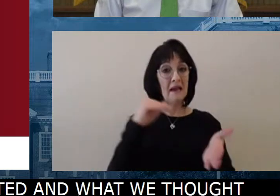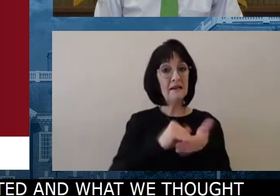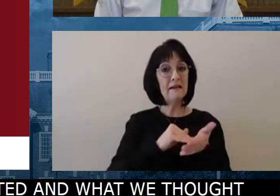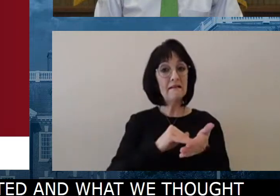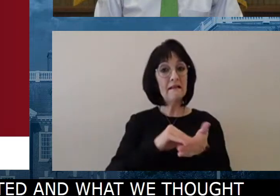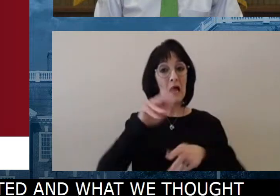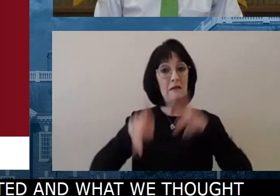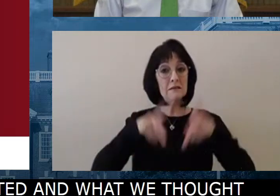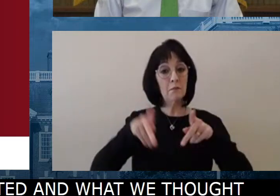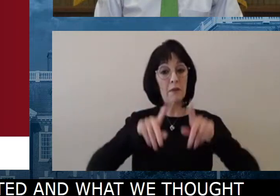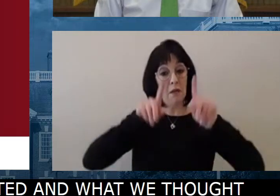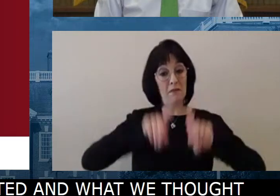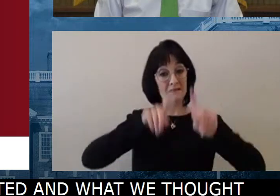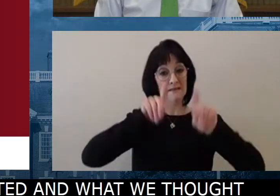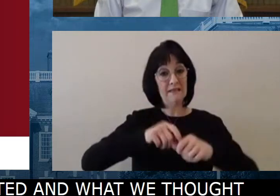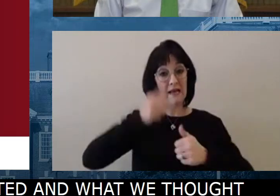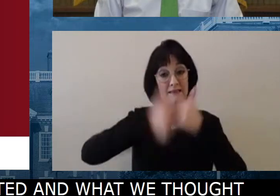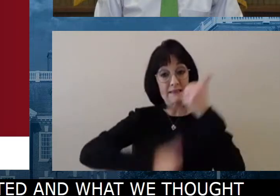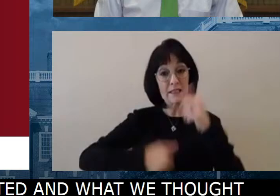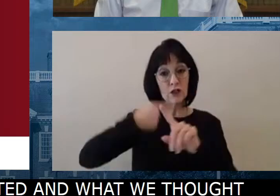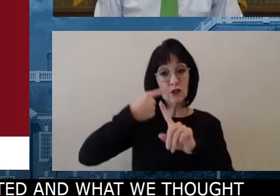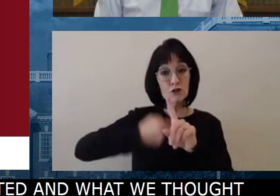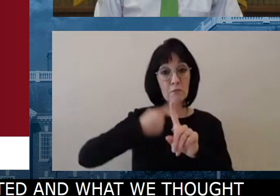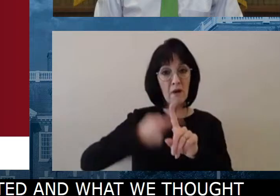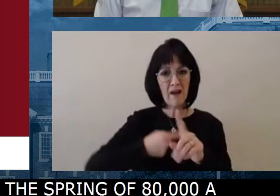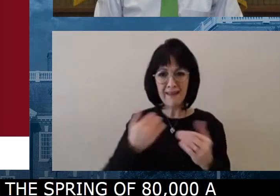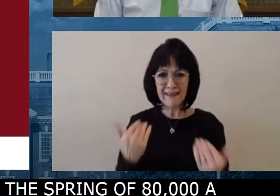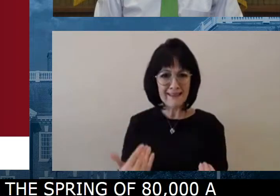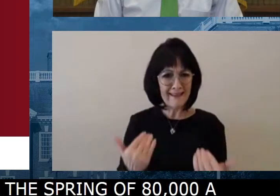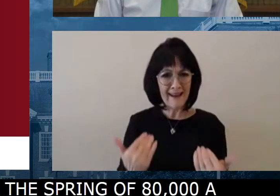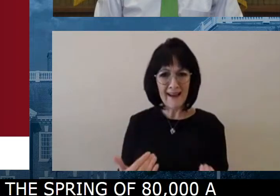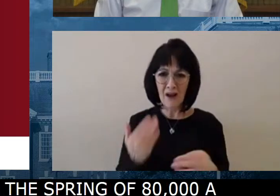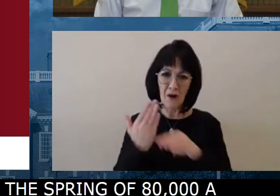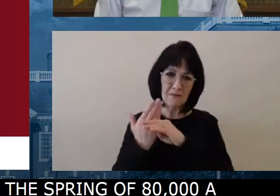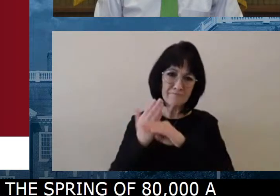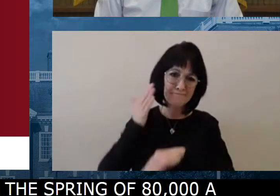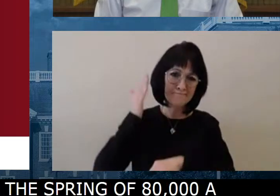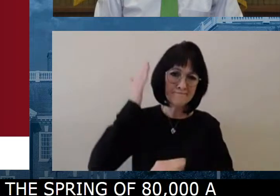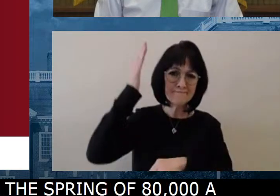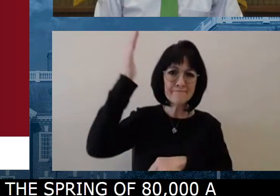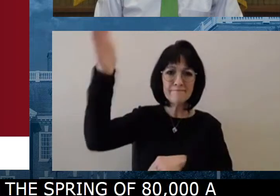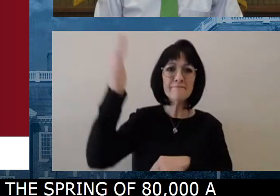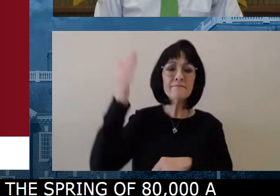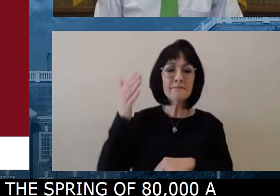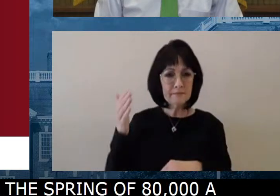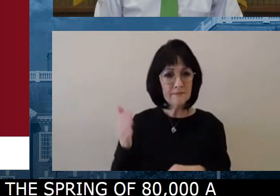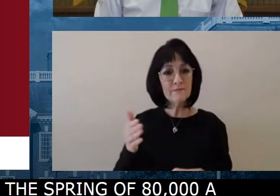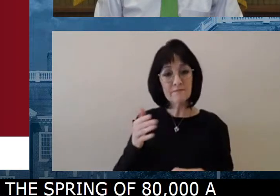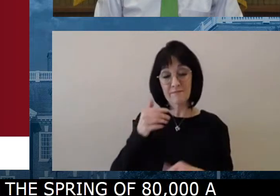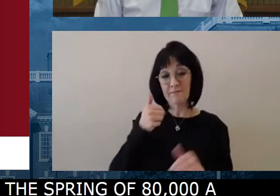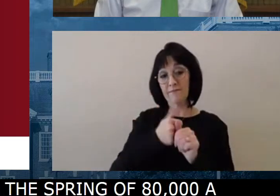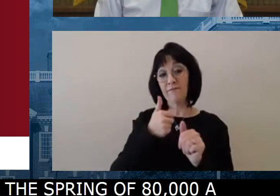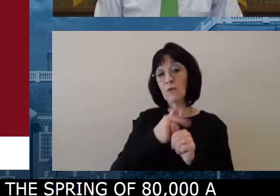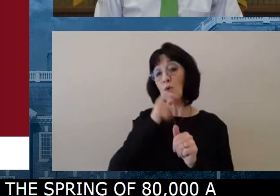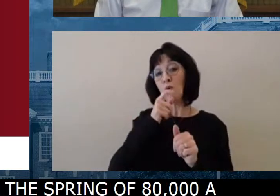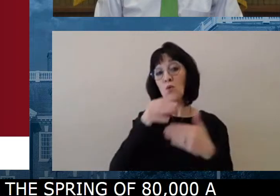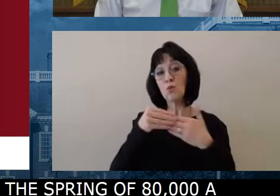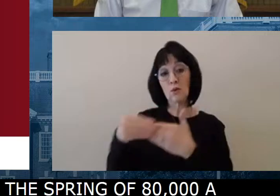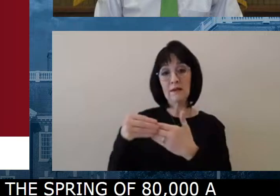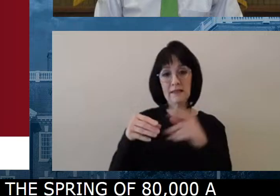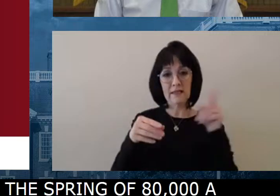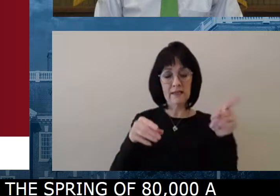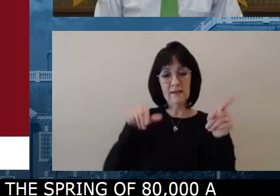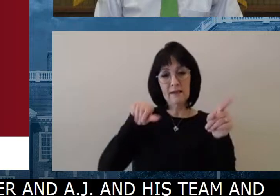that number. AJ and his team, our colleagues, Delaware Army and Air National Guard, and the